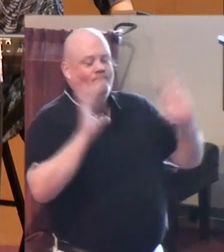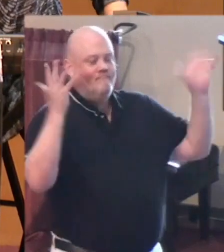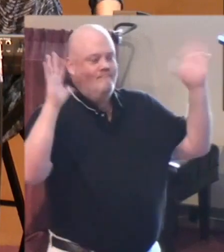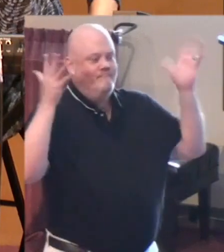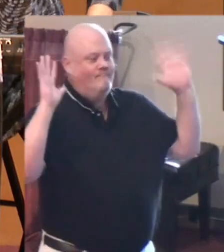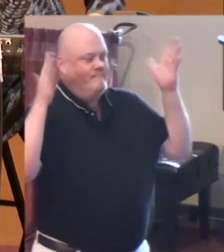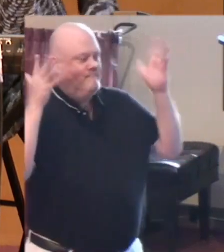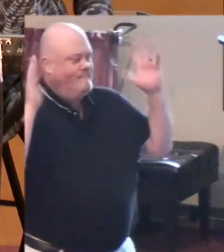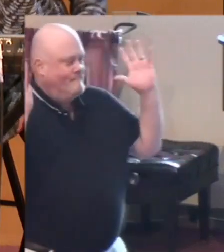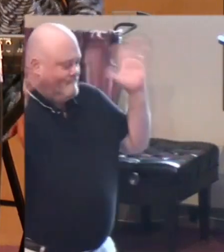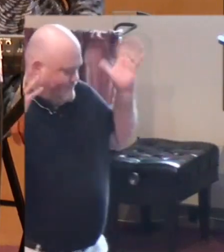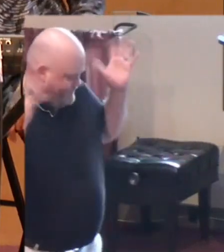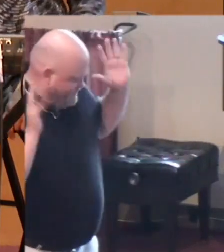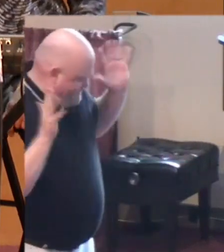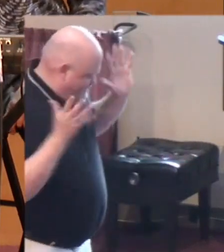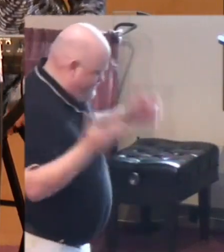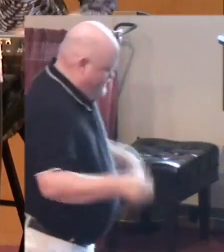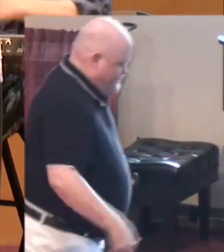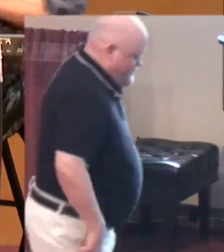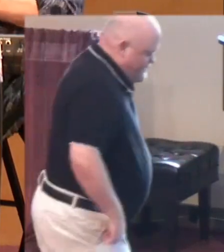Yeah. Thank you.